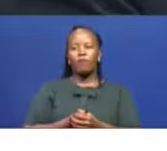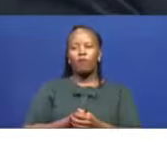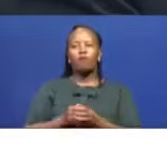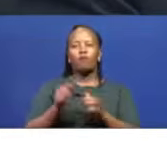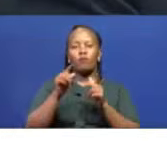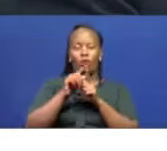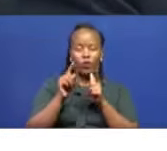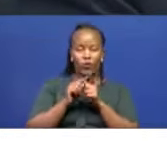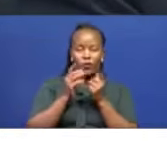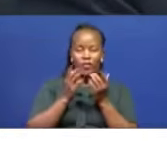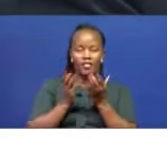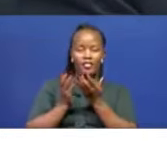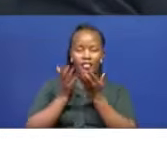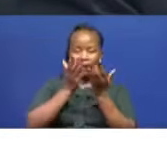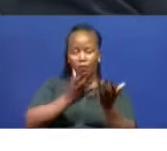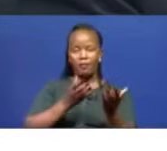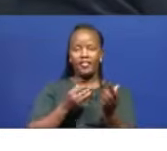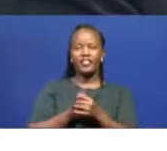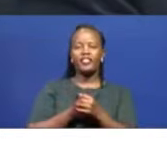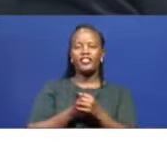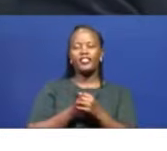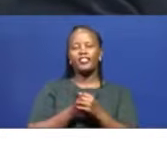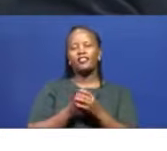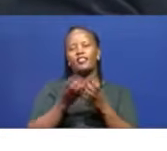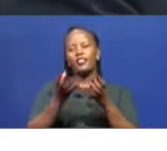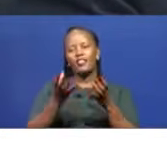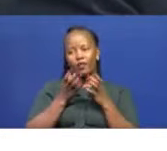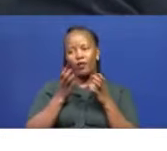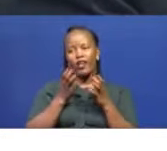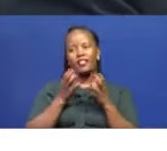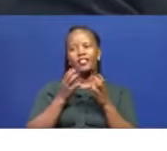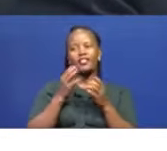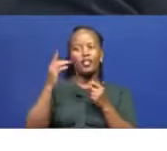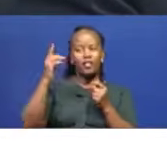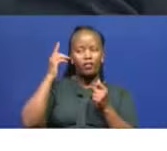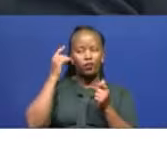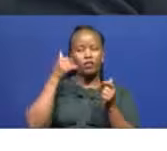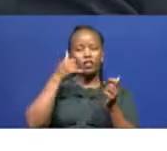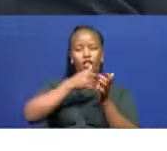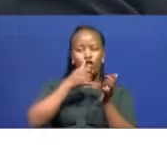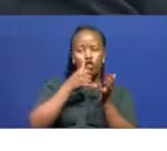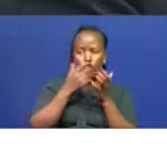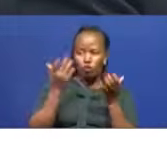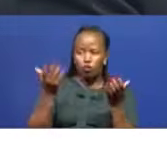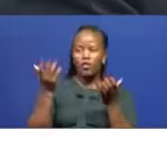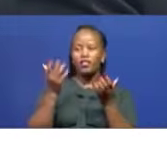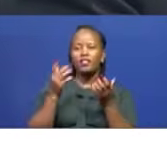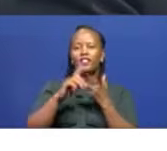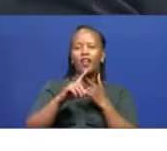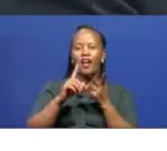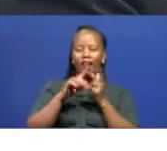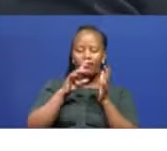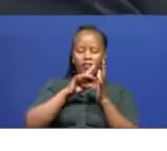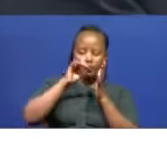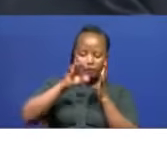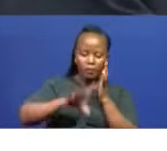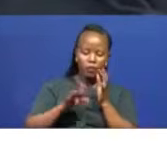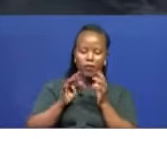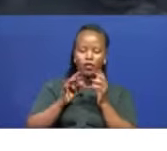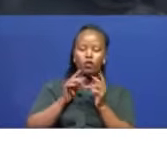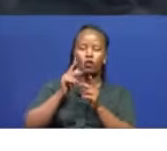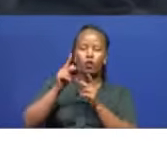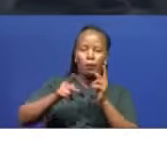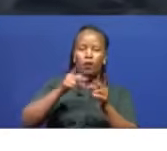He submitted that areas requiring legislation include initiation of the impeachment process,